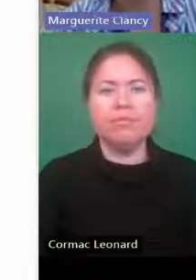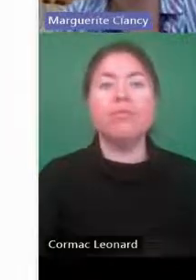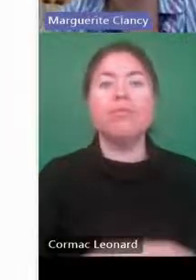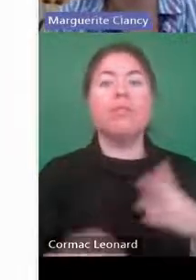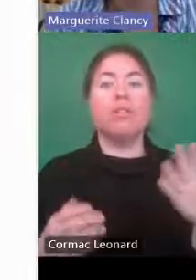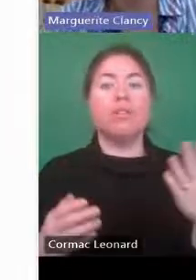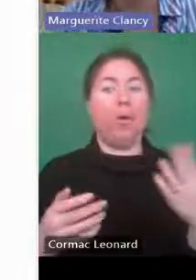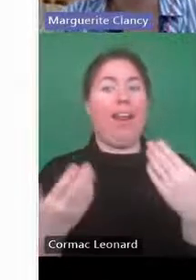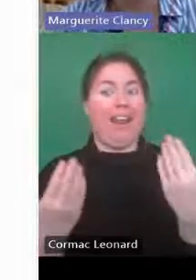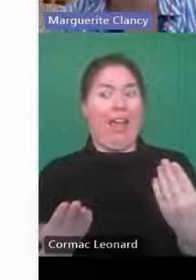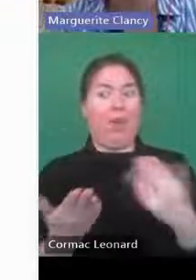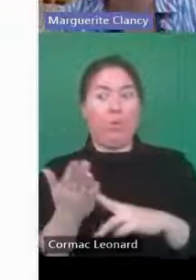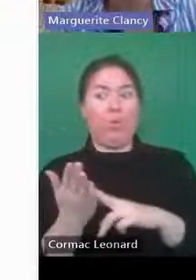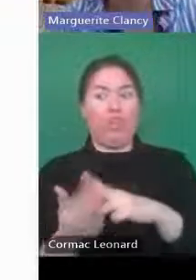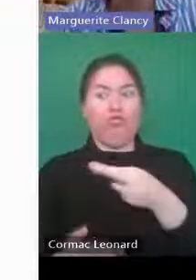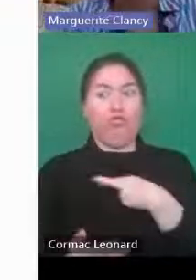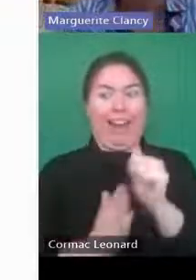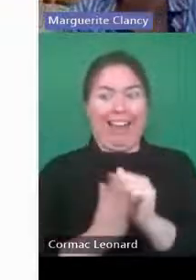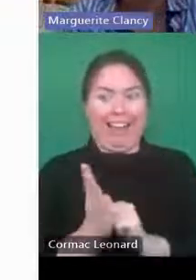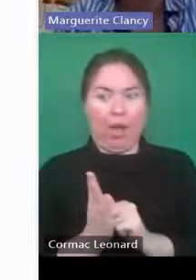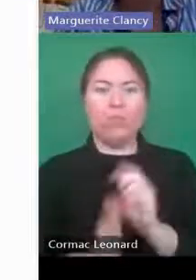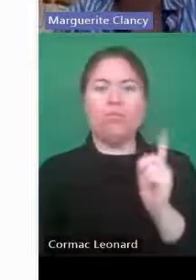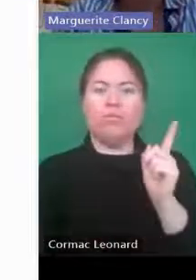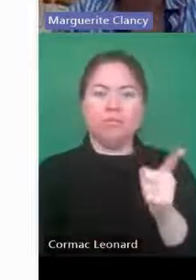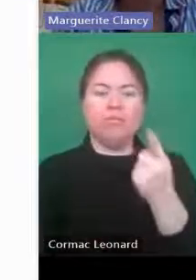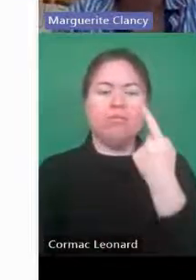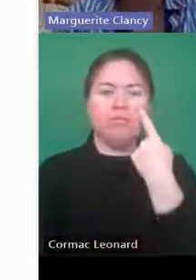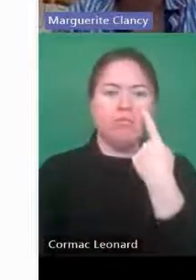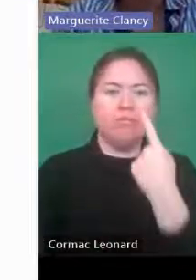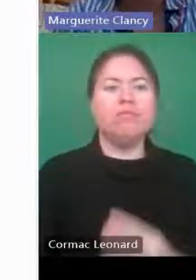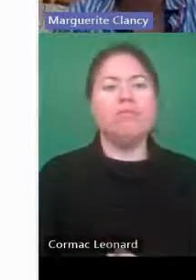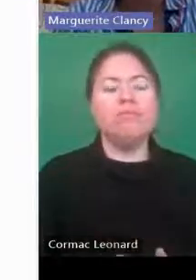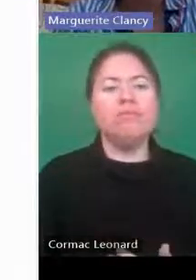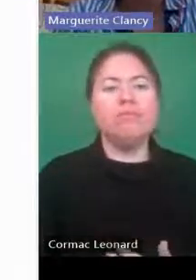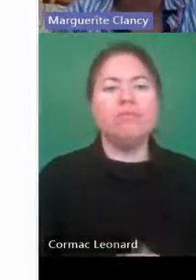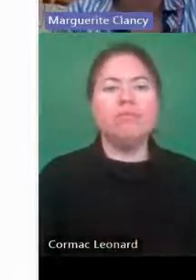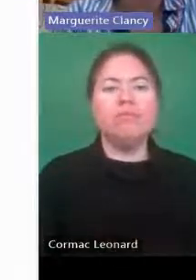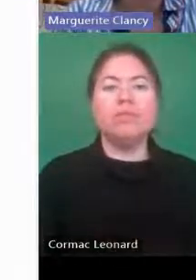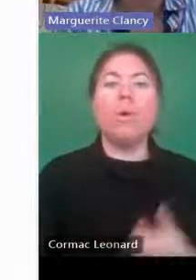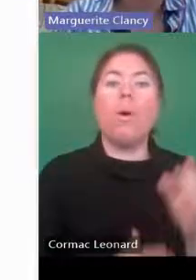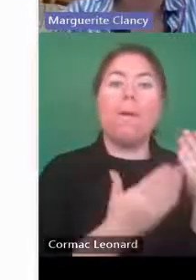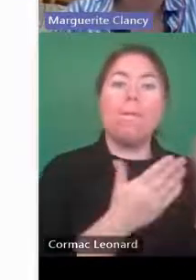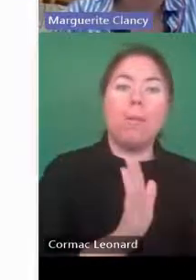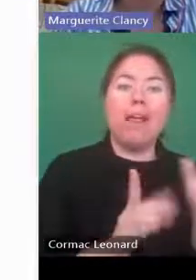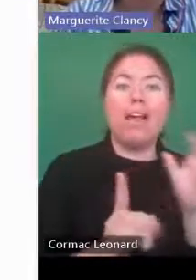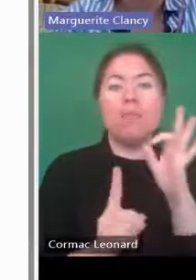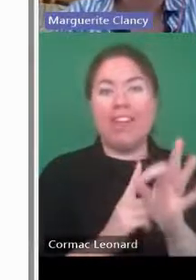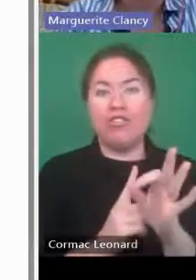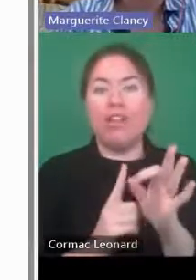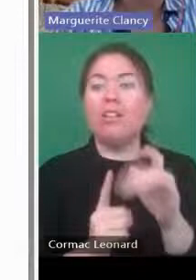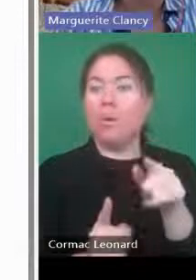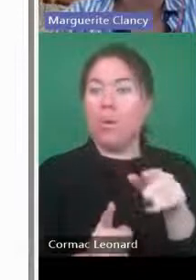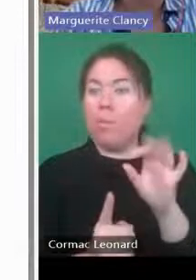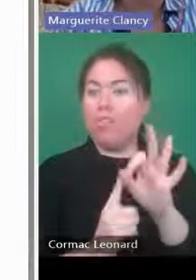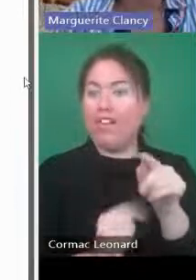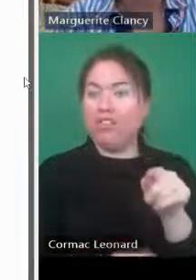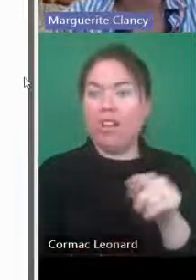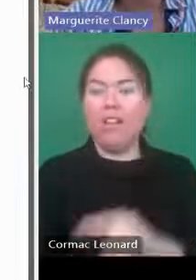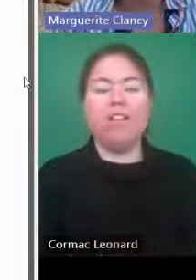registered user. Okay, so I'm going in here. I've got the public professional HSE funded. I'm going through the professional